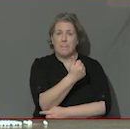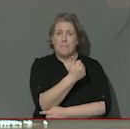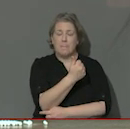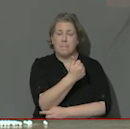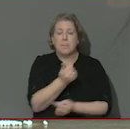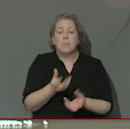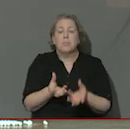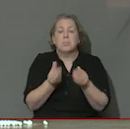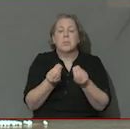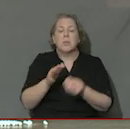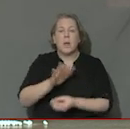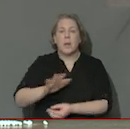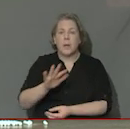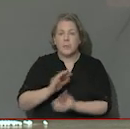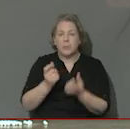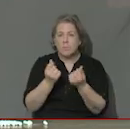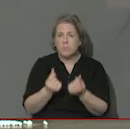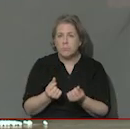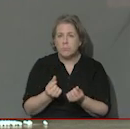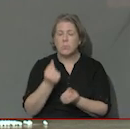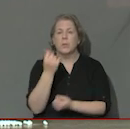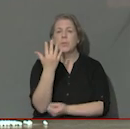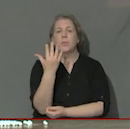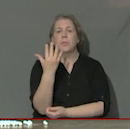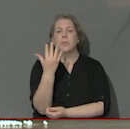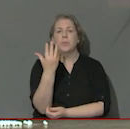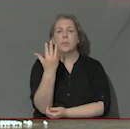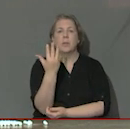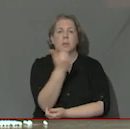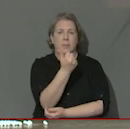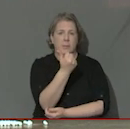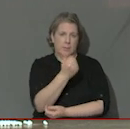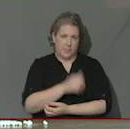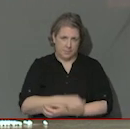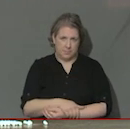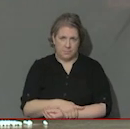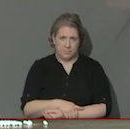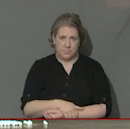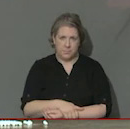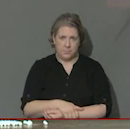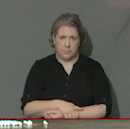us an average price of 596, more or less.